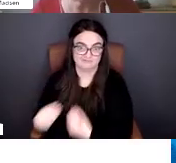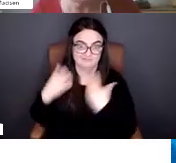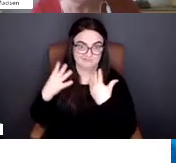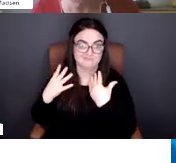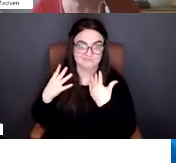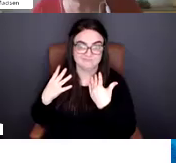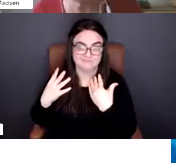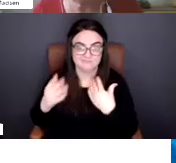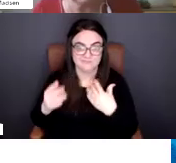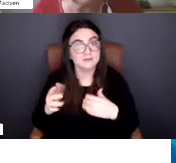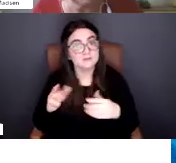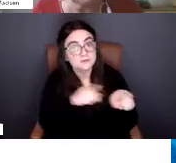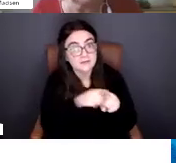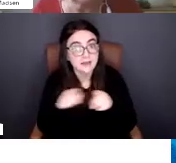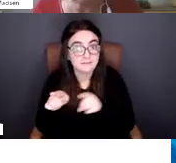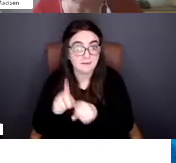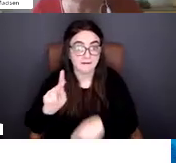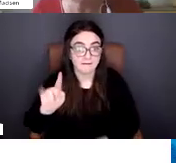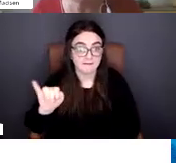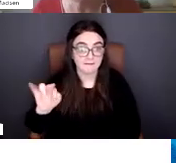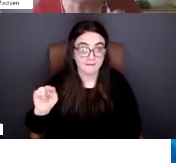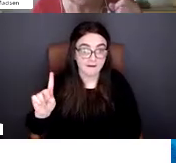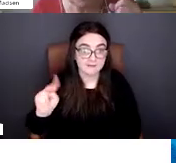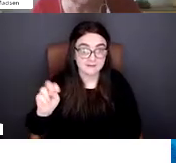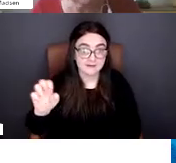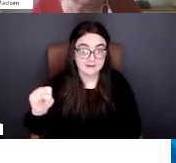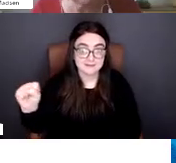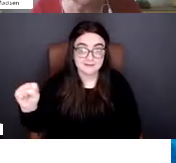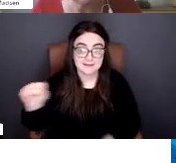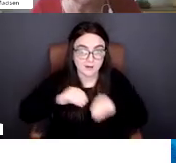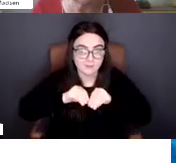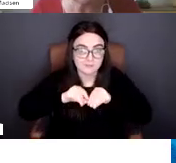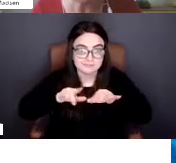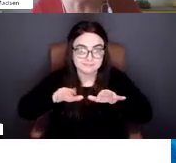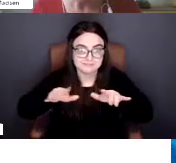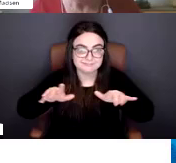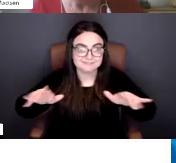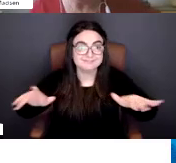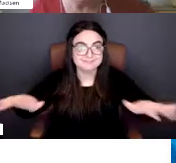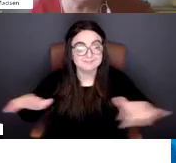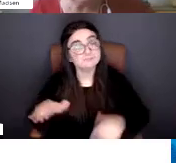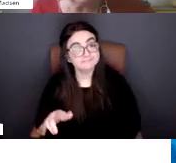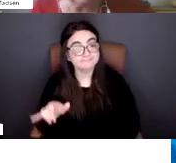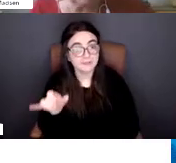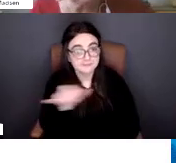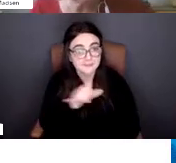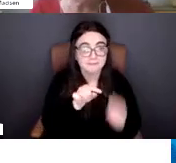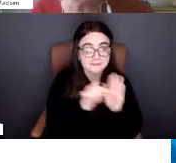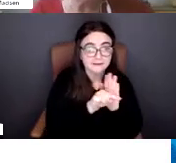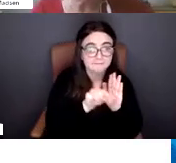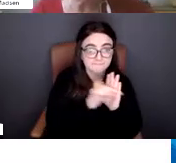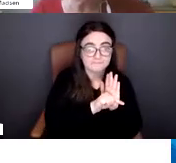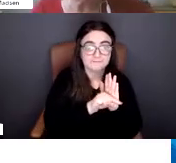as kindness is contagious, so is bullying. And it can lead to